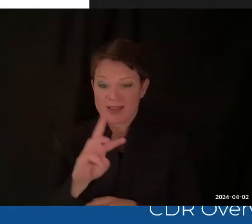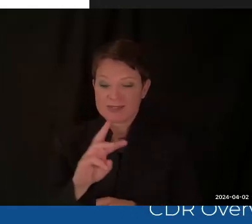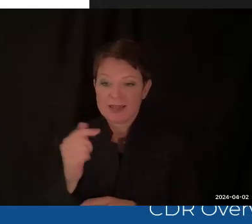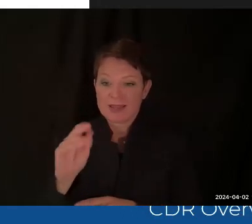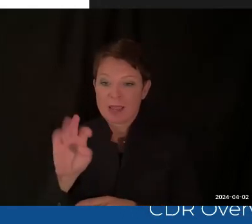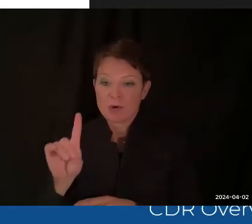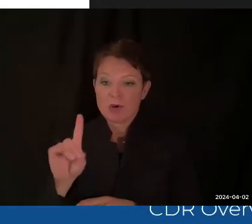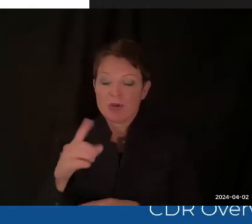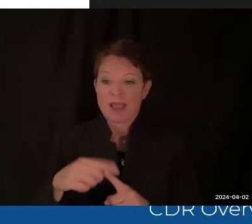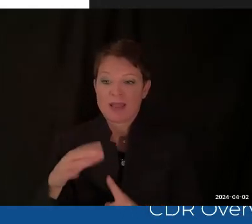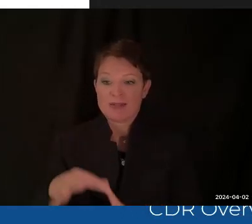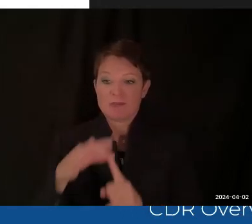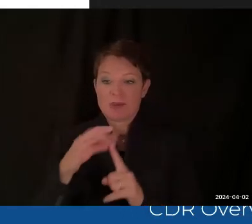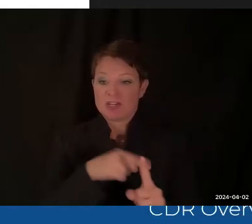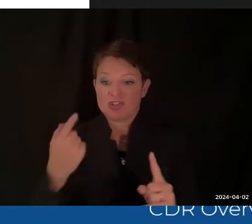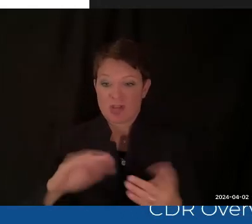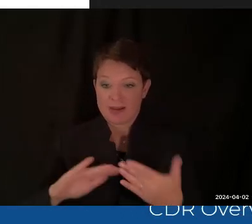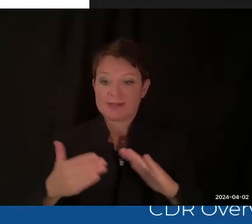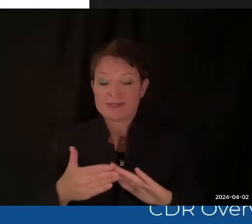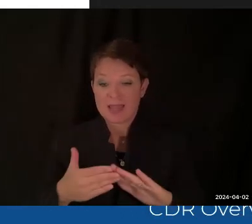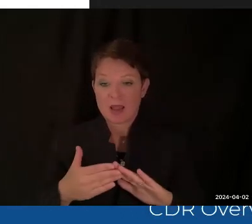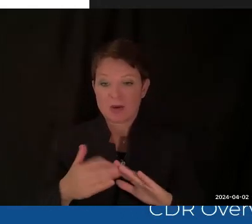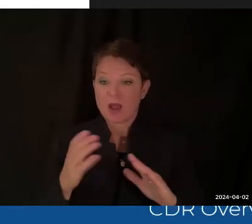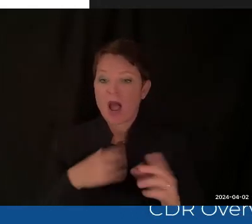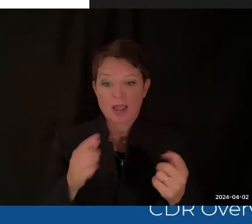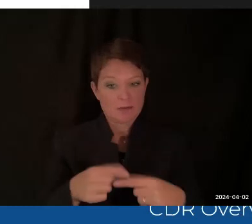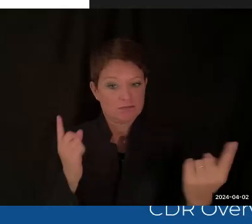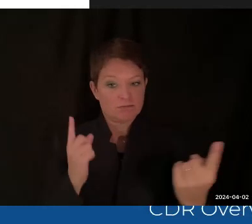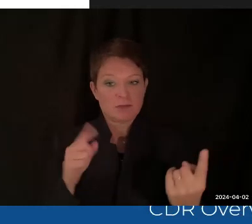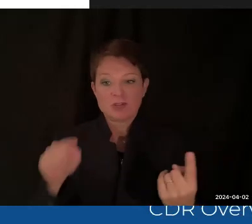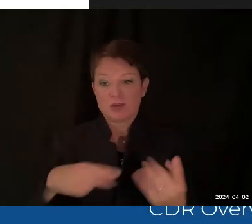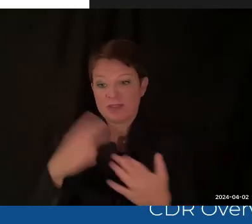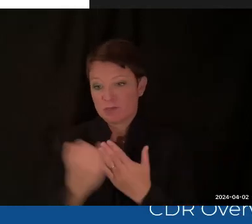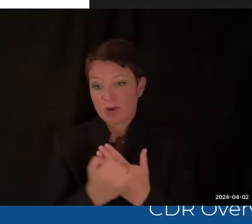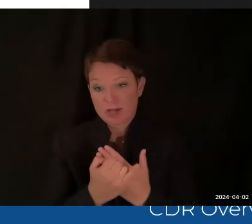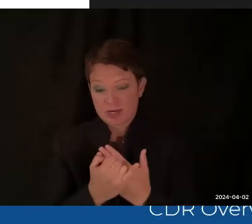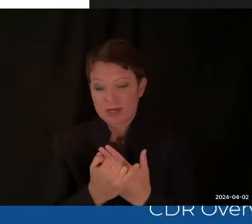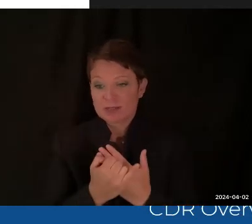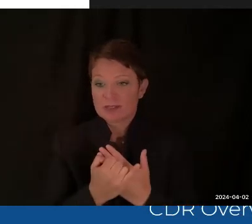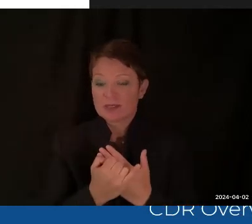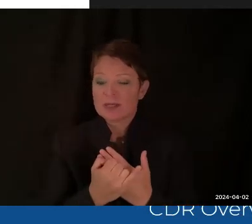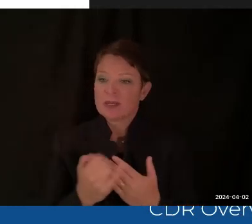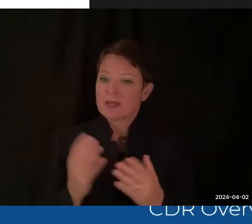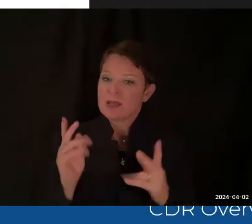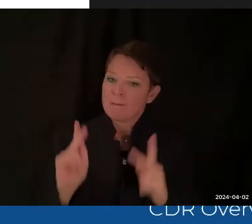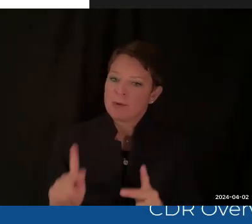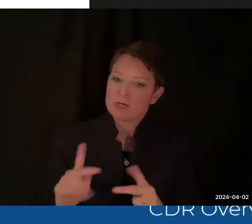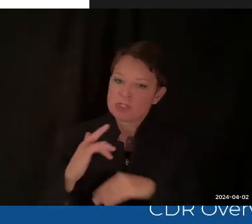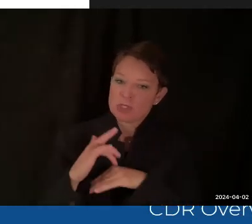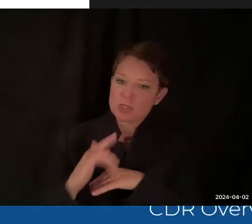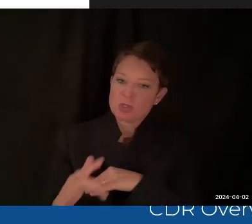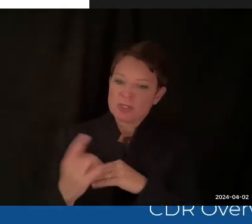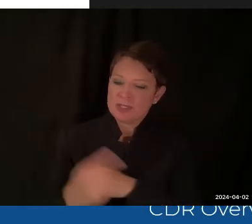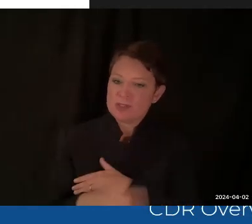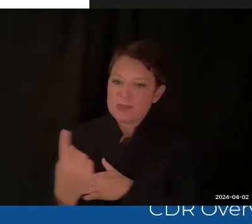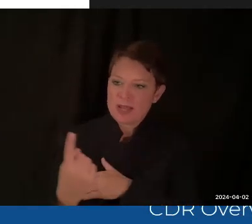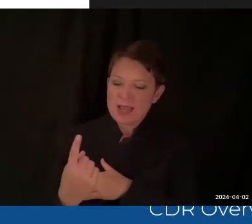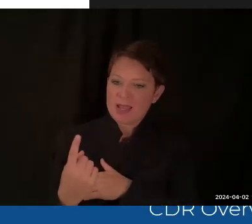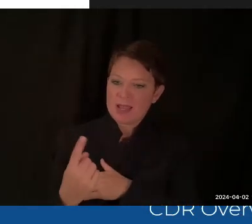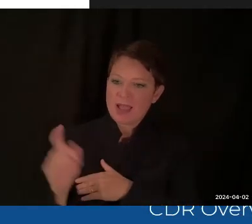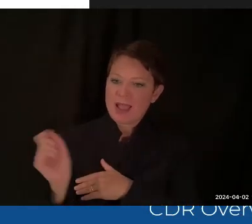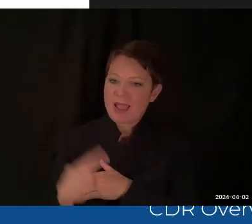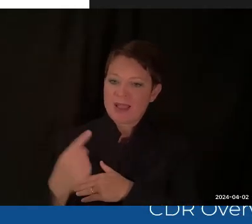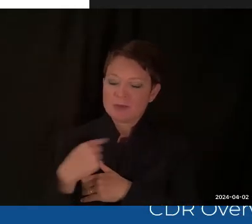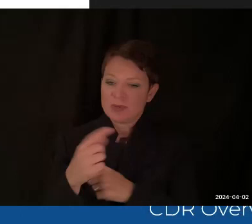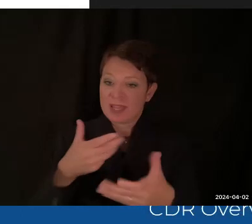neighborhood, and especially Chinatown in opposition to this project. Someone very early today asked about